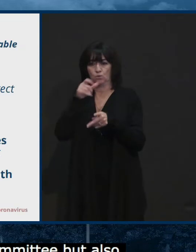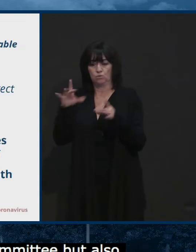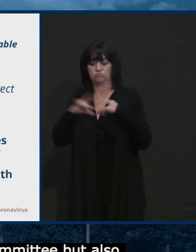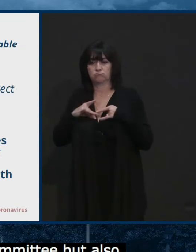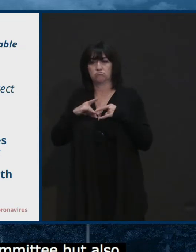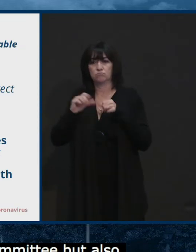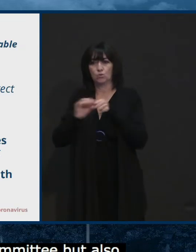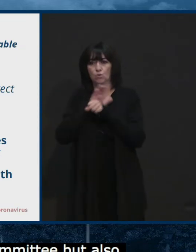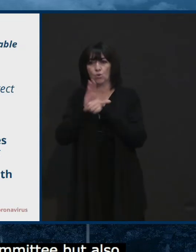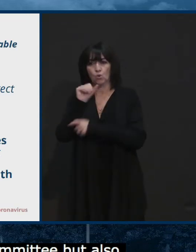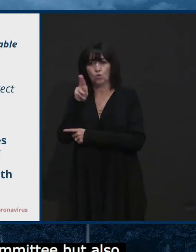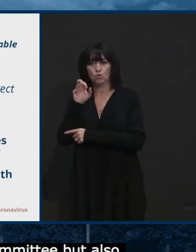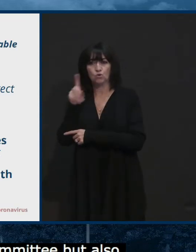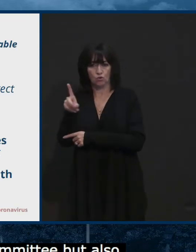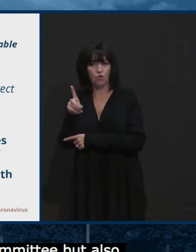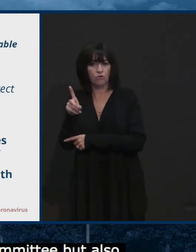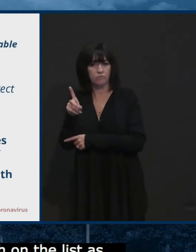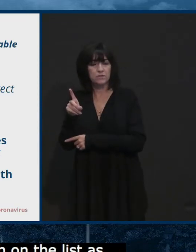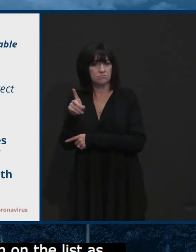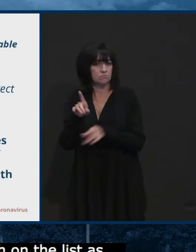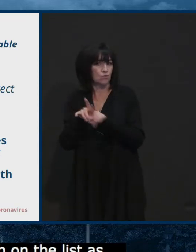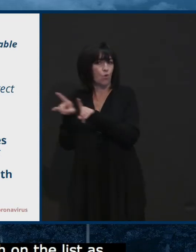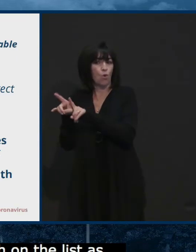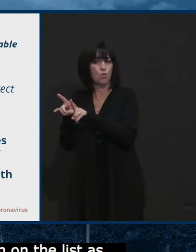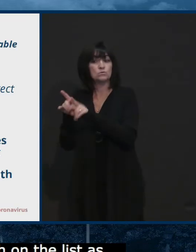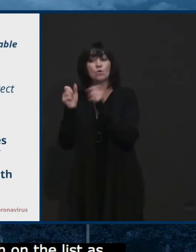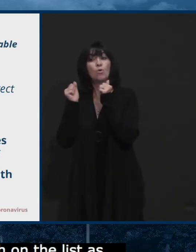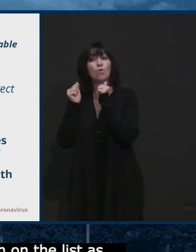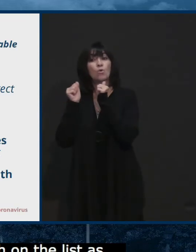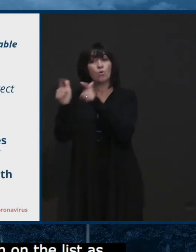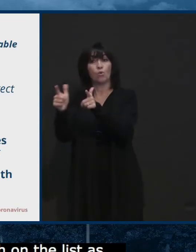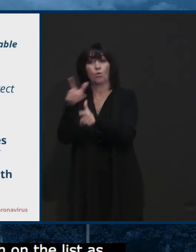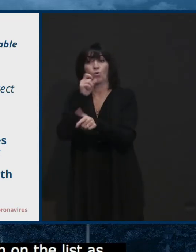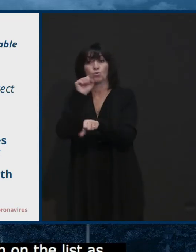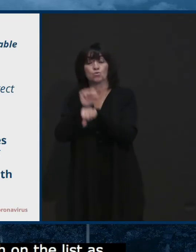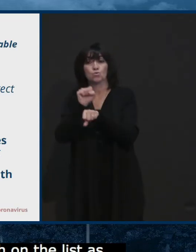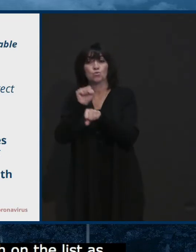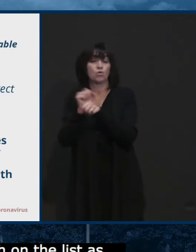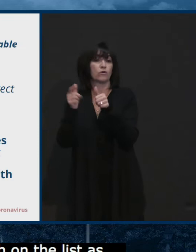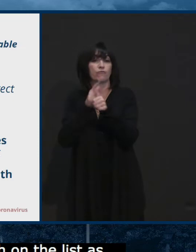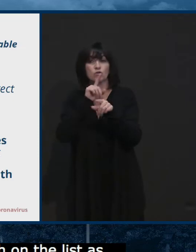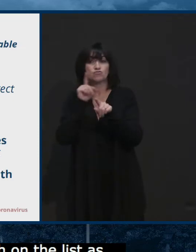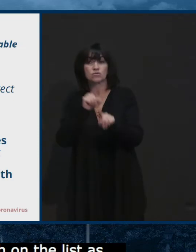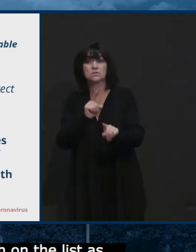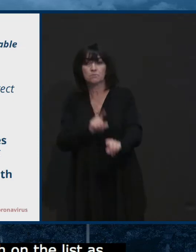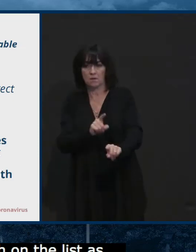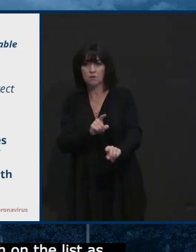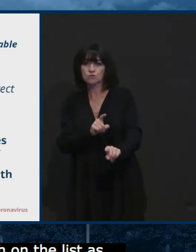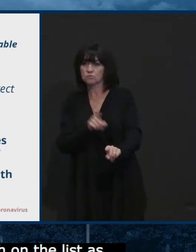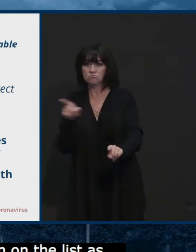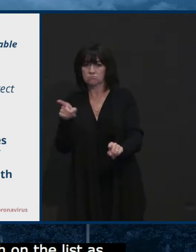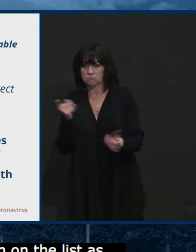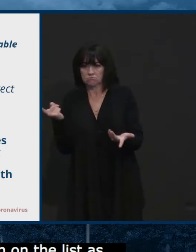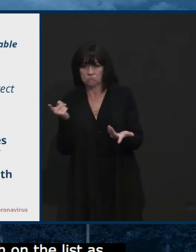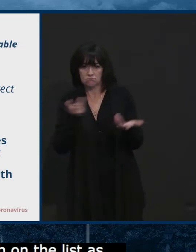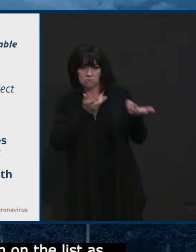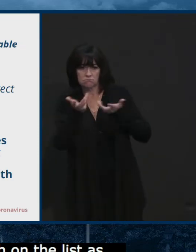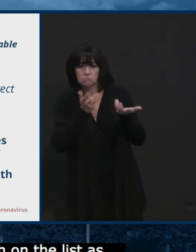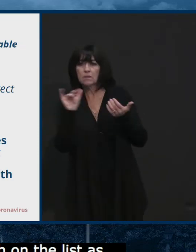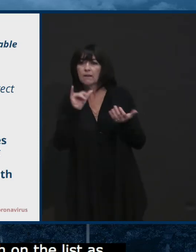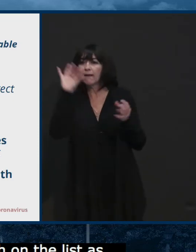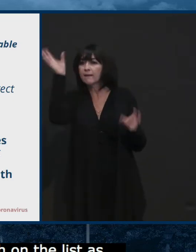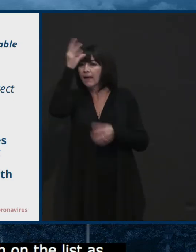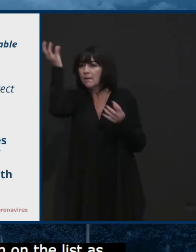are all first responders, as they don't know when they're encountering people with COVID and they must be